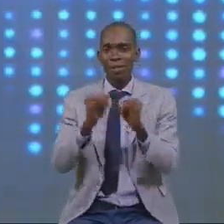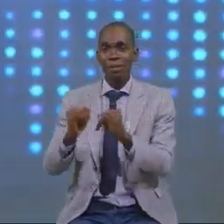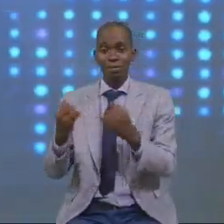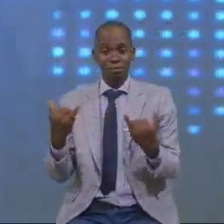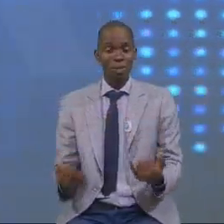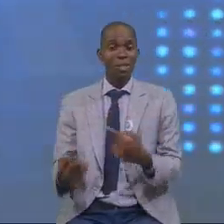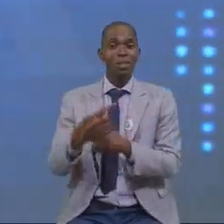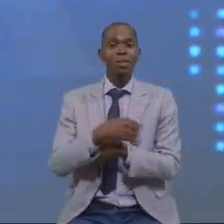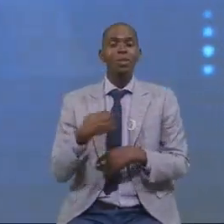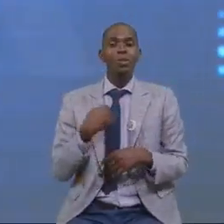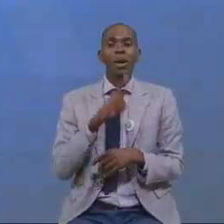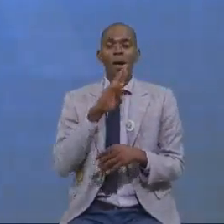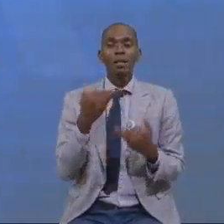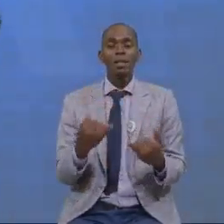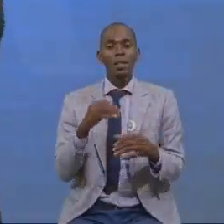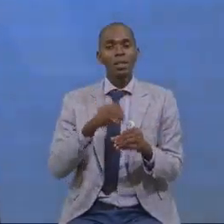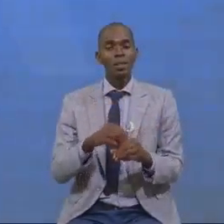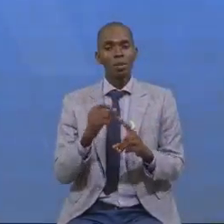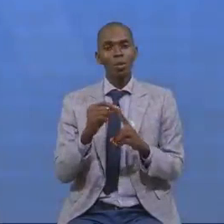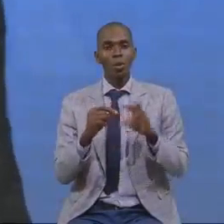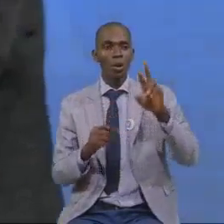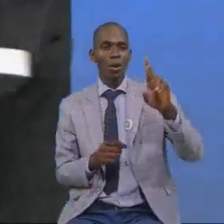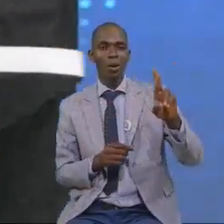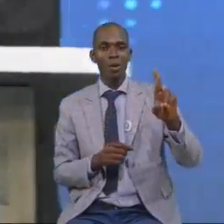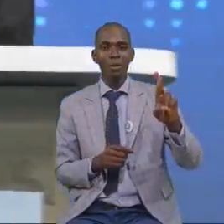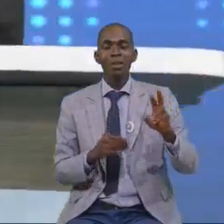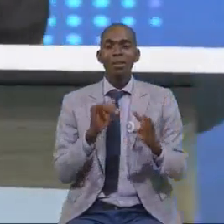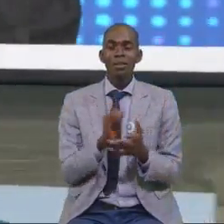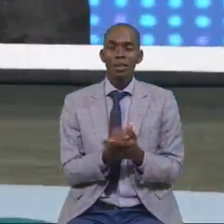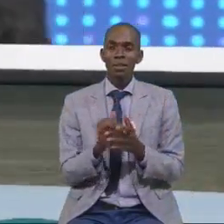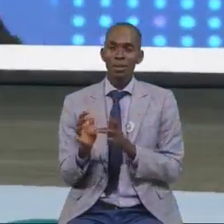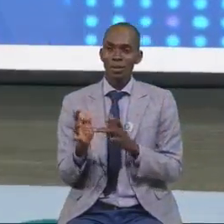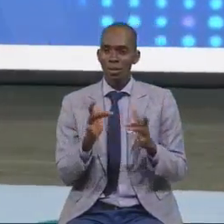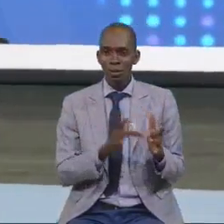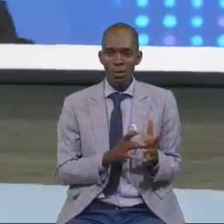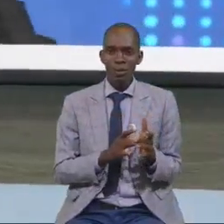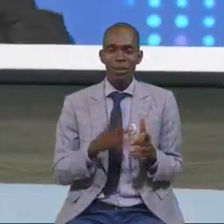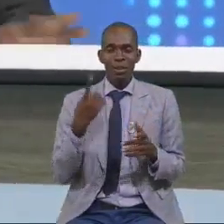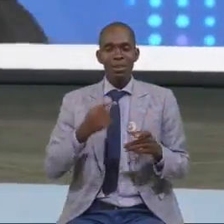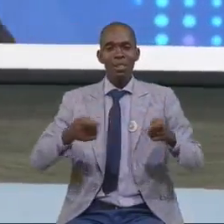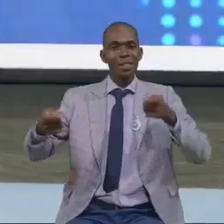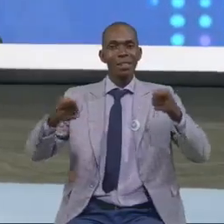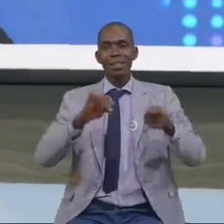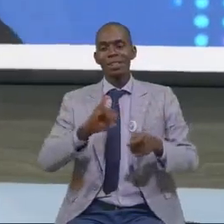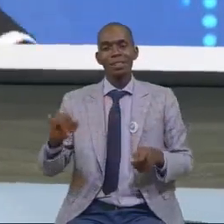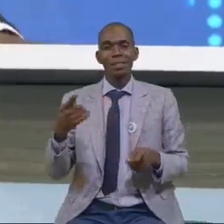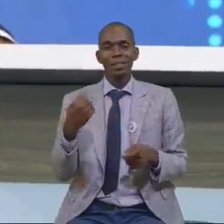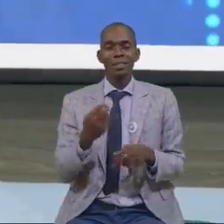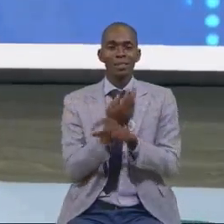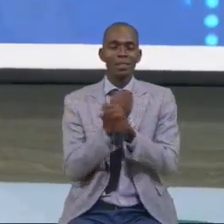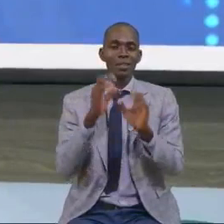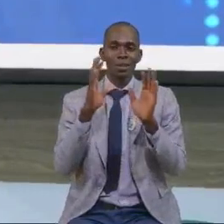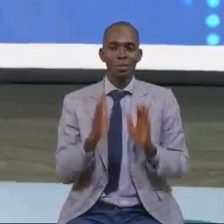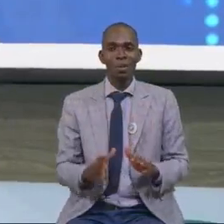we come to R. That's Jesus, the reigning redeemer for